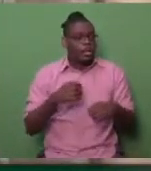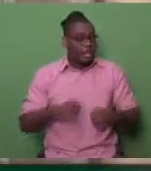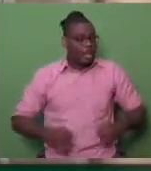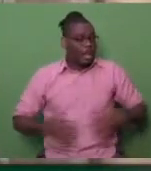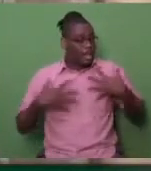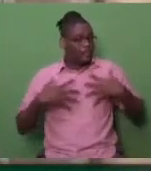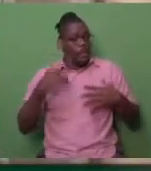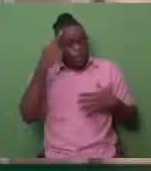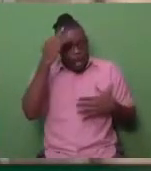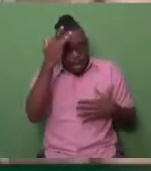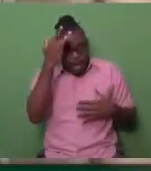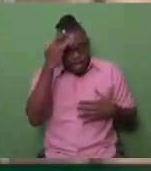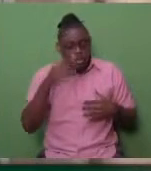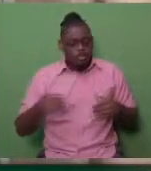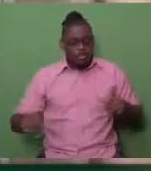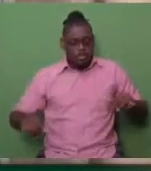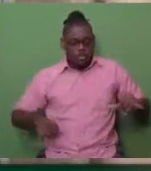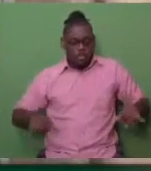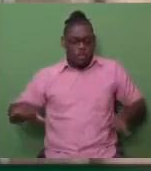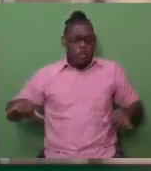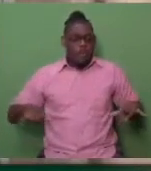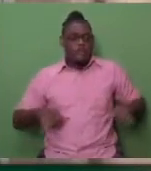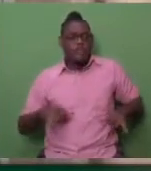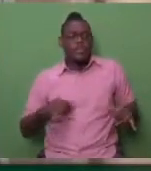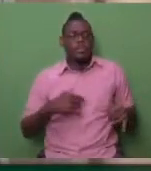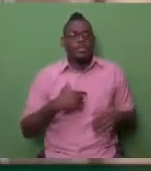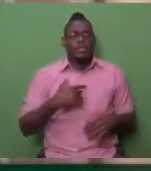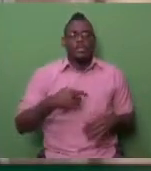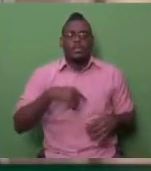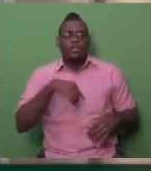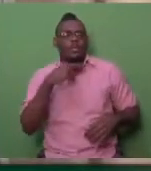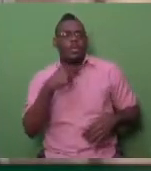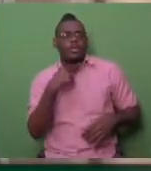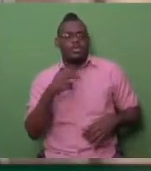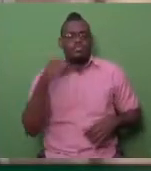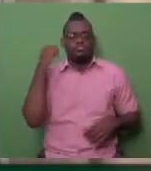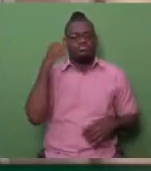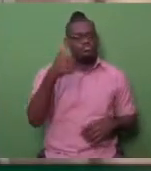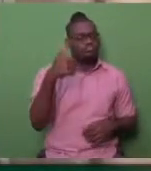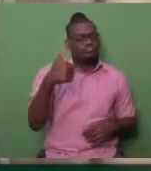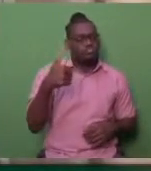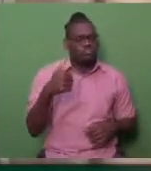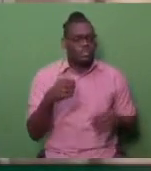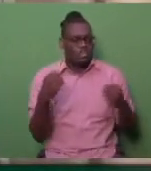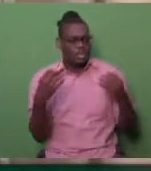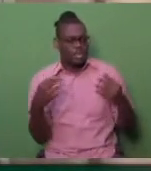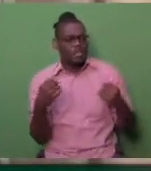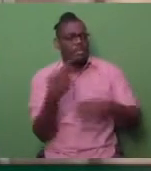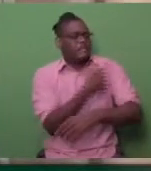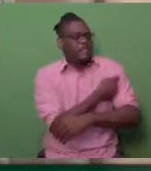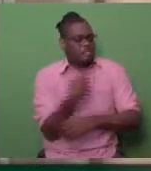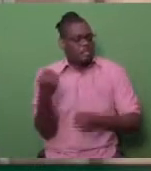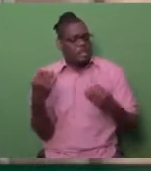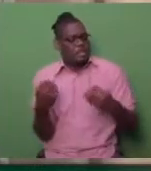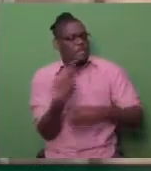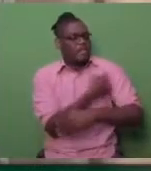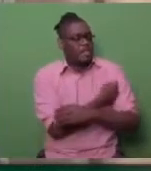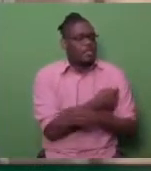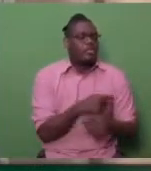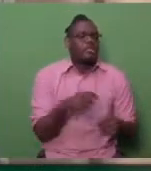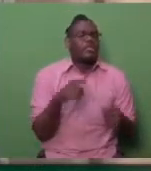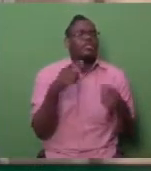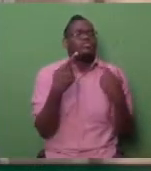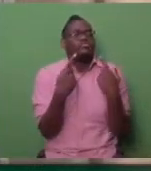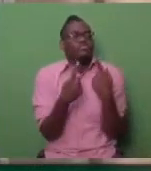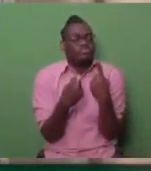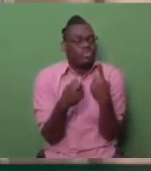rollout. But what they were trying to cover up was that they had no vaccine. So